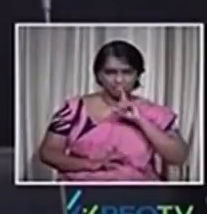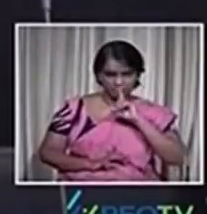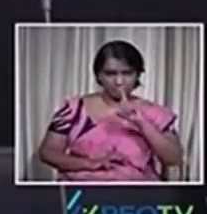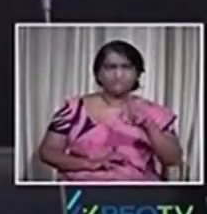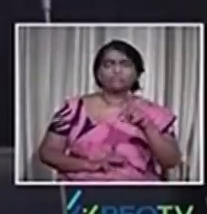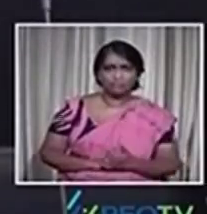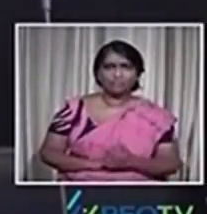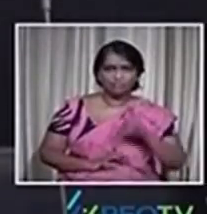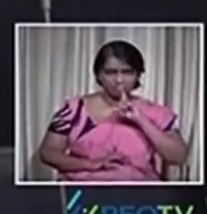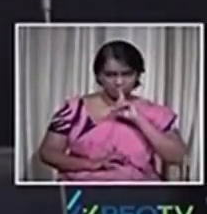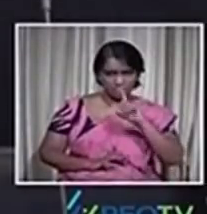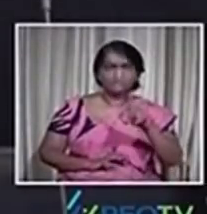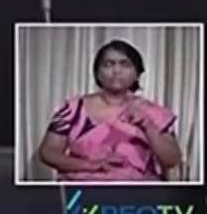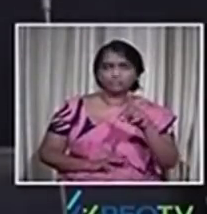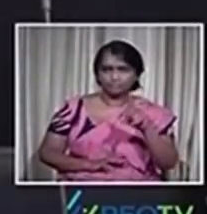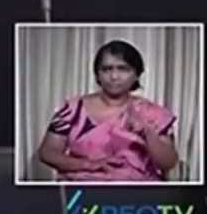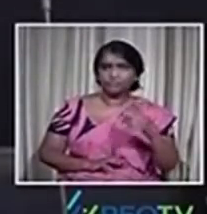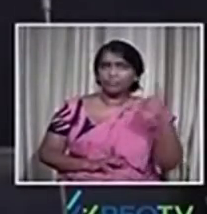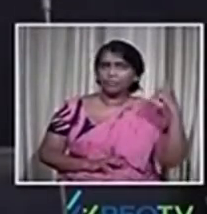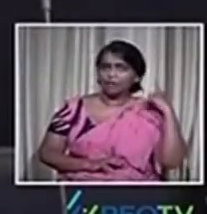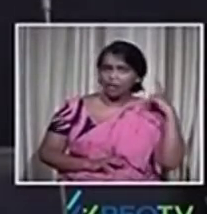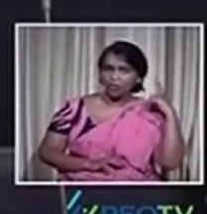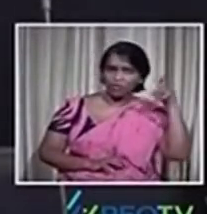officer, I would stand by the victim.